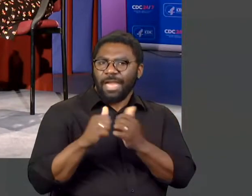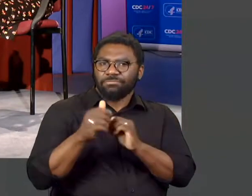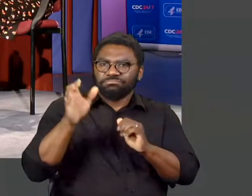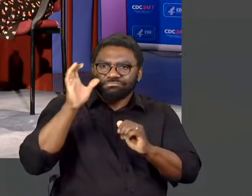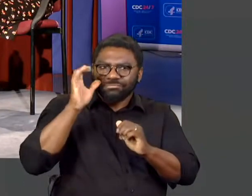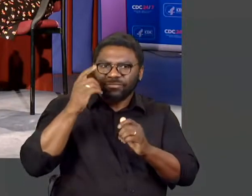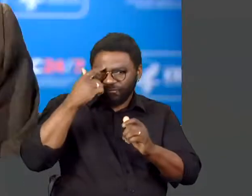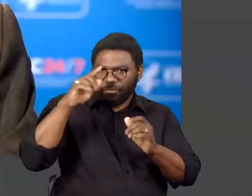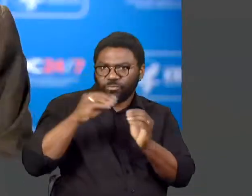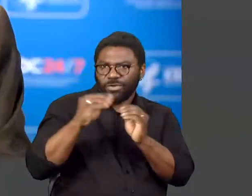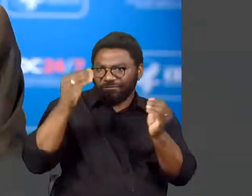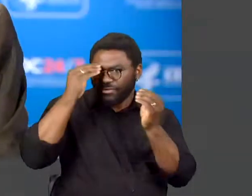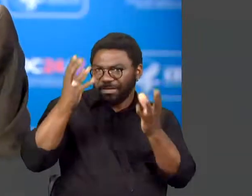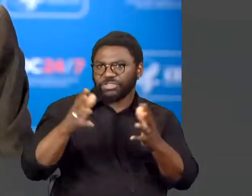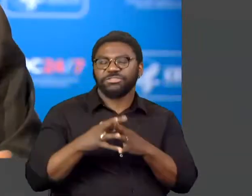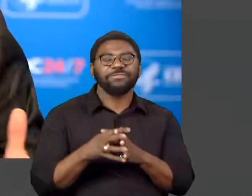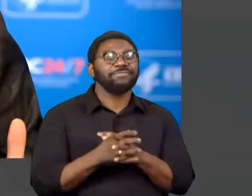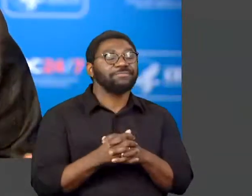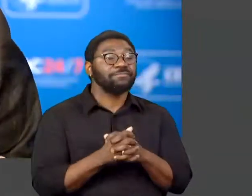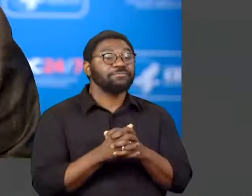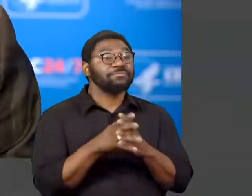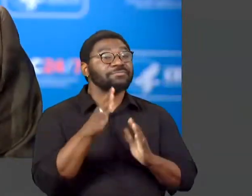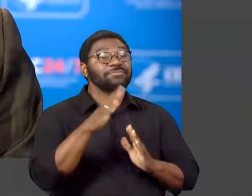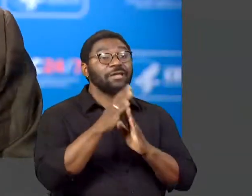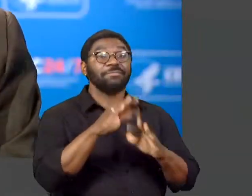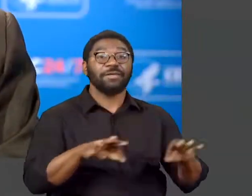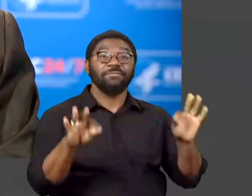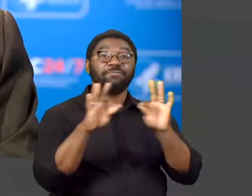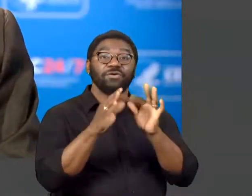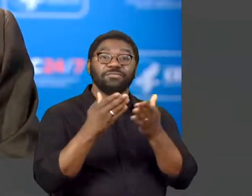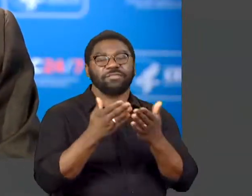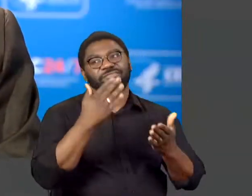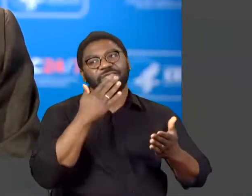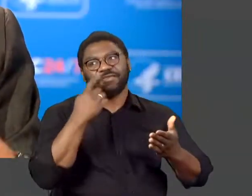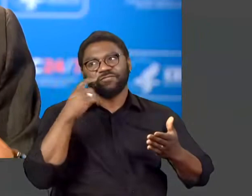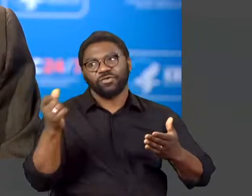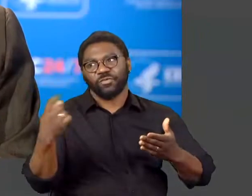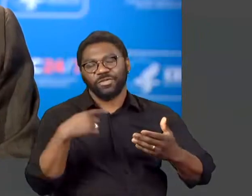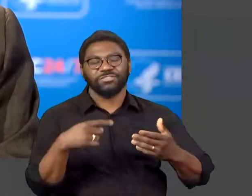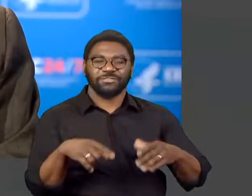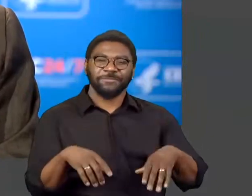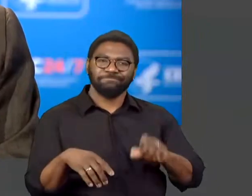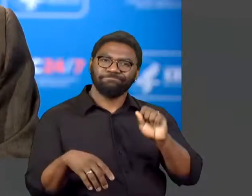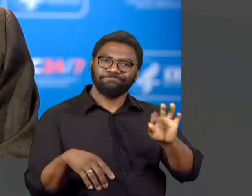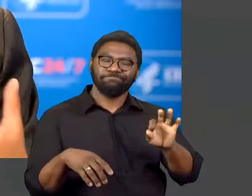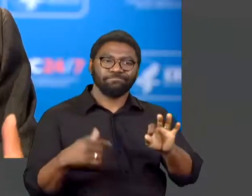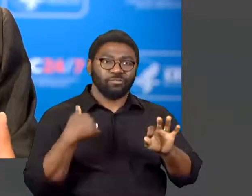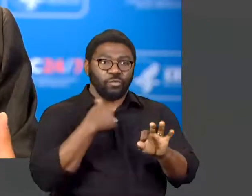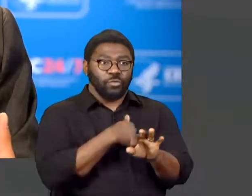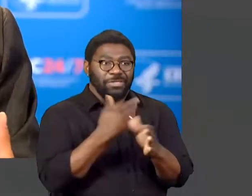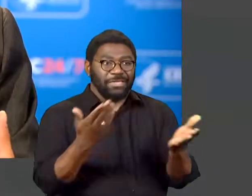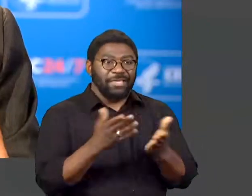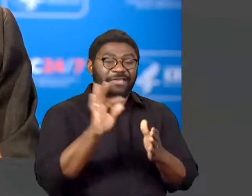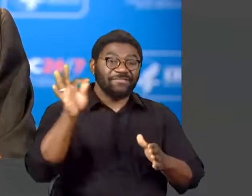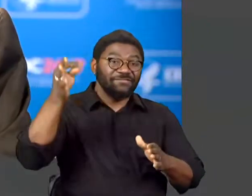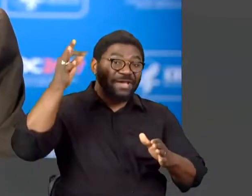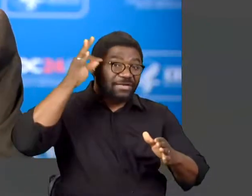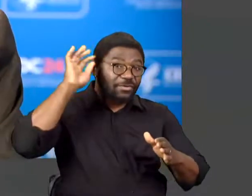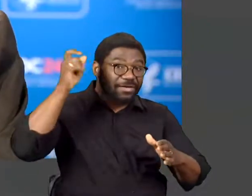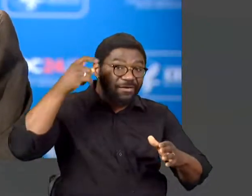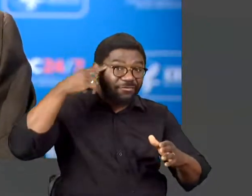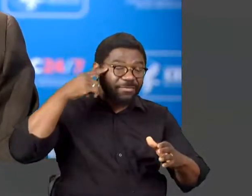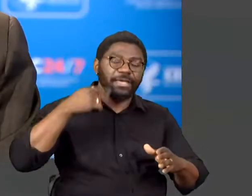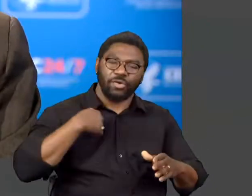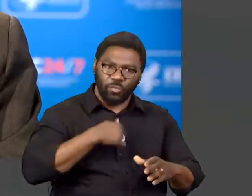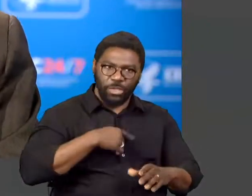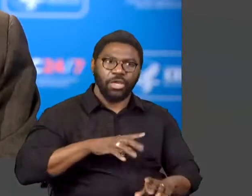information? Well, the most important thing, I appreciate that question because that's right. We at the federal level are responding. But for